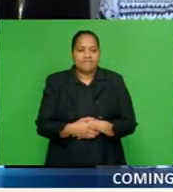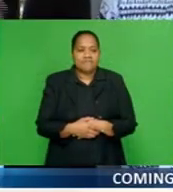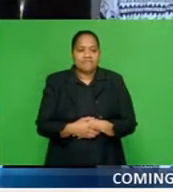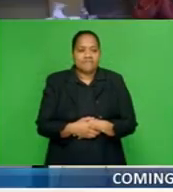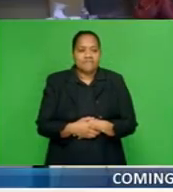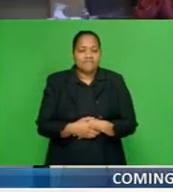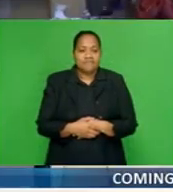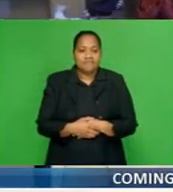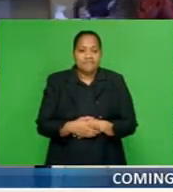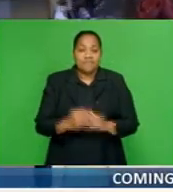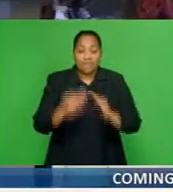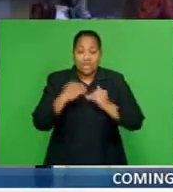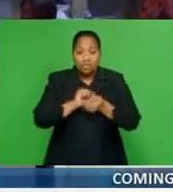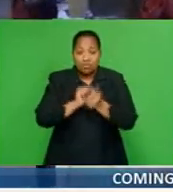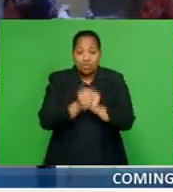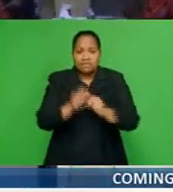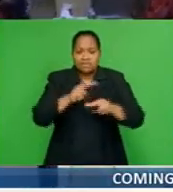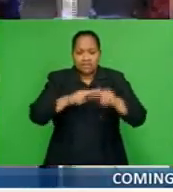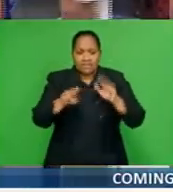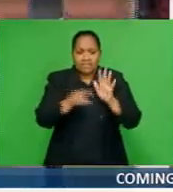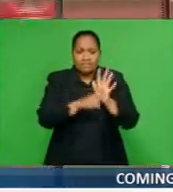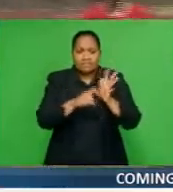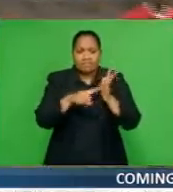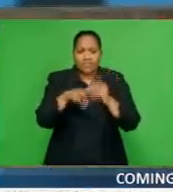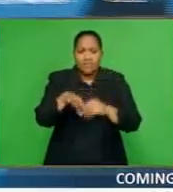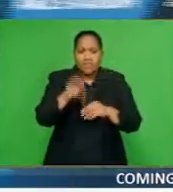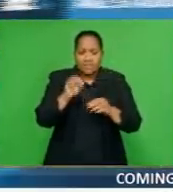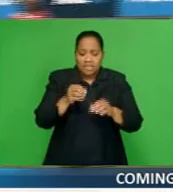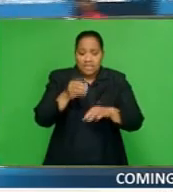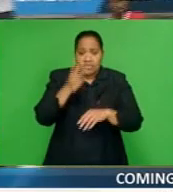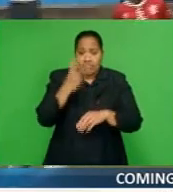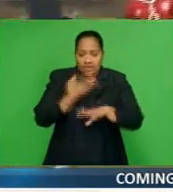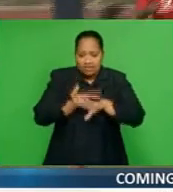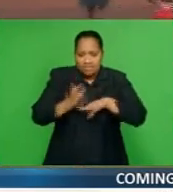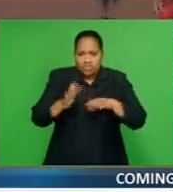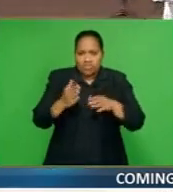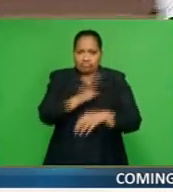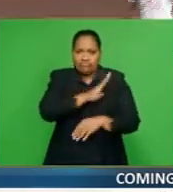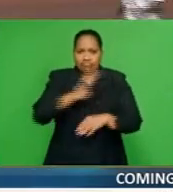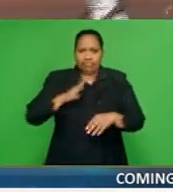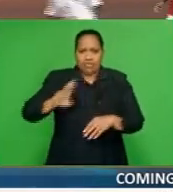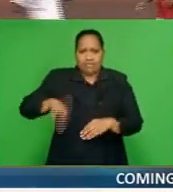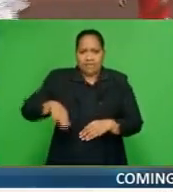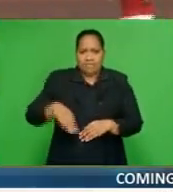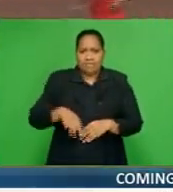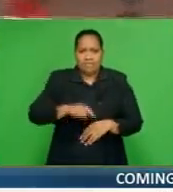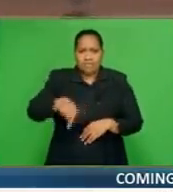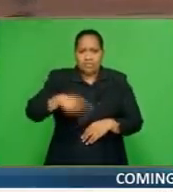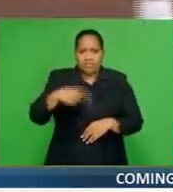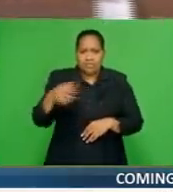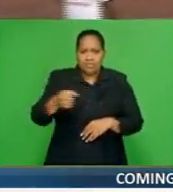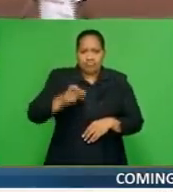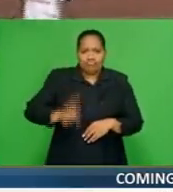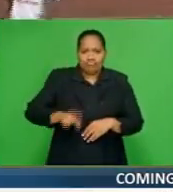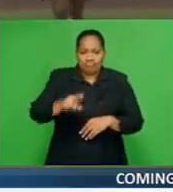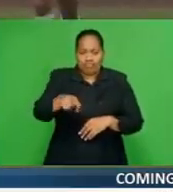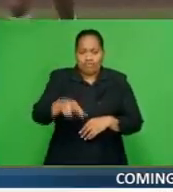Up ahead in sports, FRU appoints 3 new board members, and Suva hold Rewa to a draw in